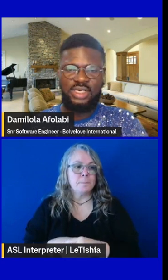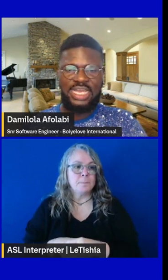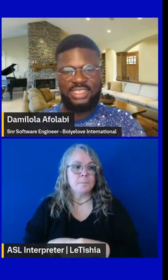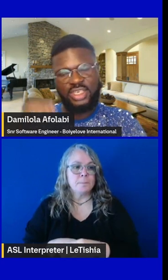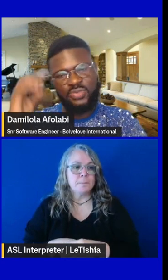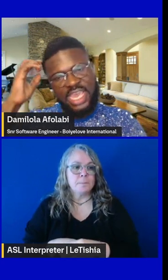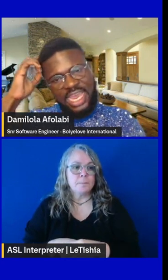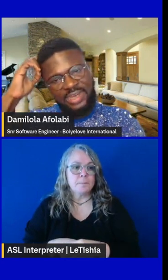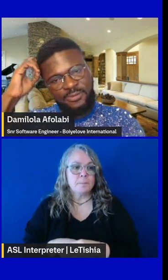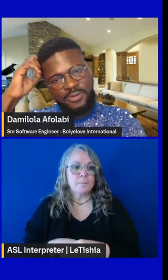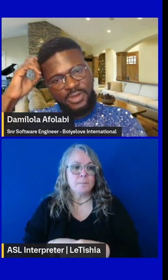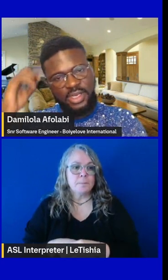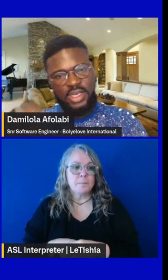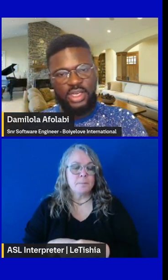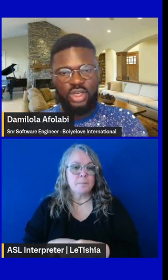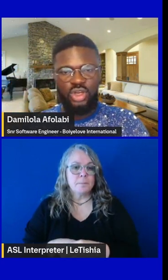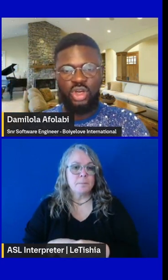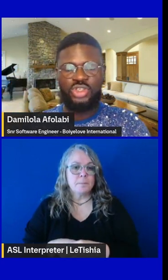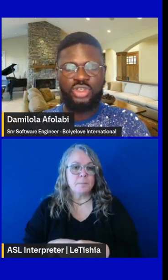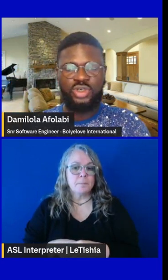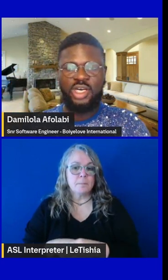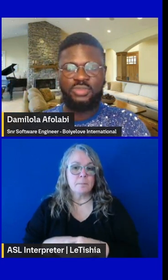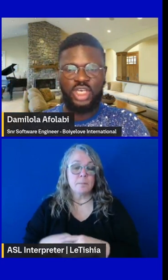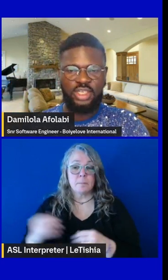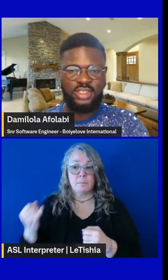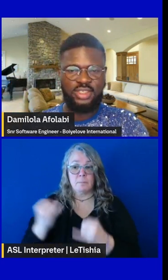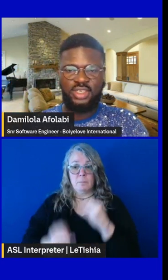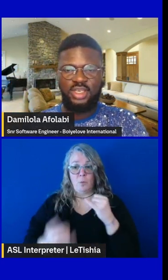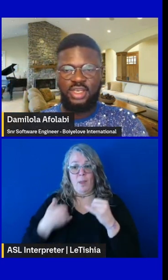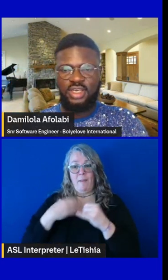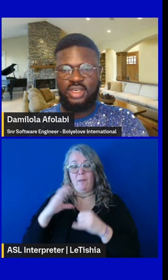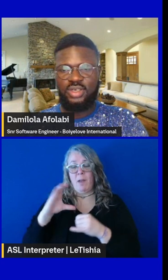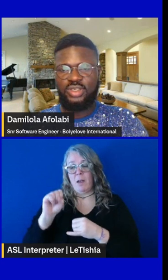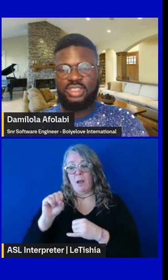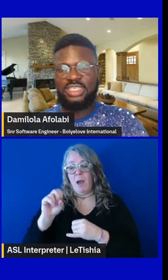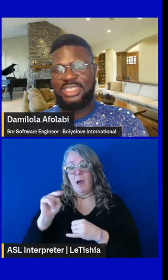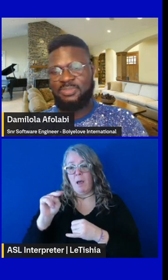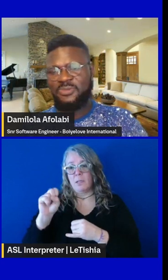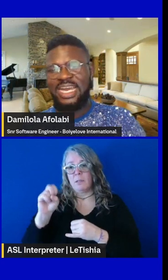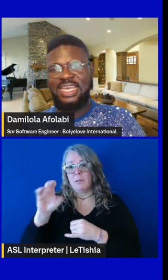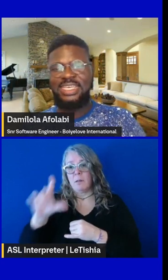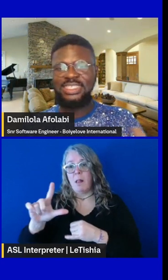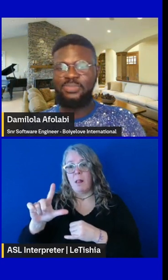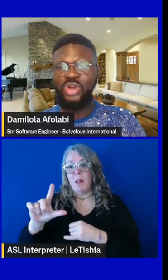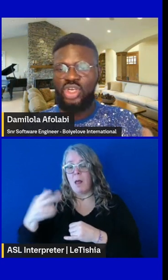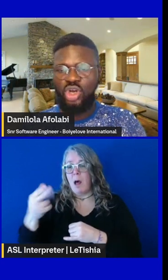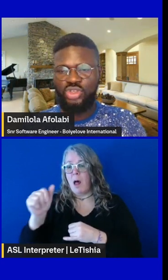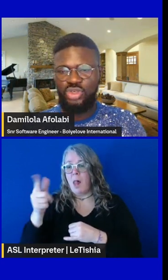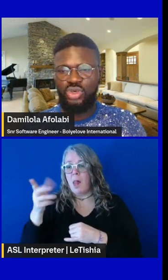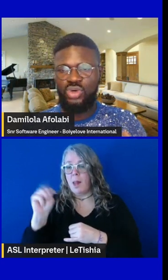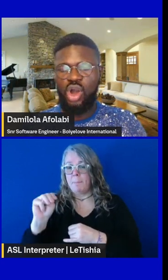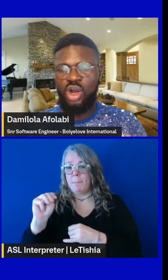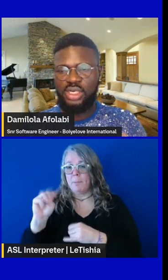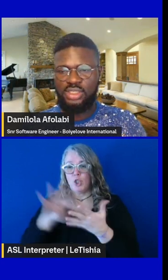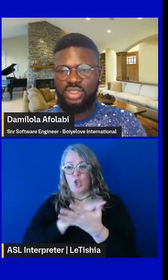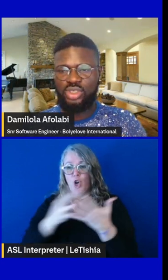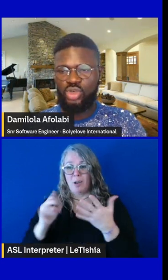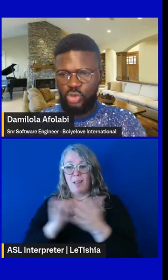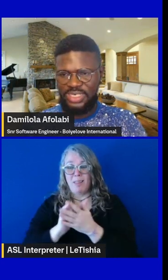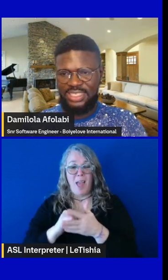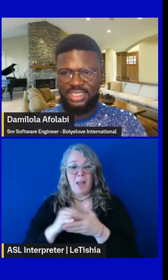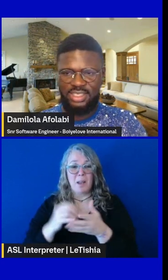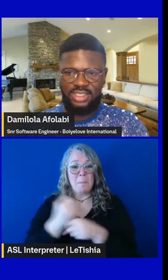Then, lastly, we have Consul Helm chart. This simplifies deploying Consul